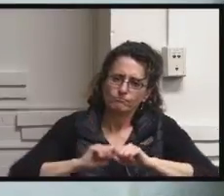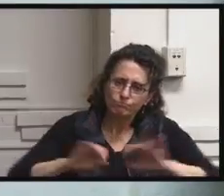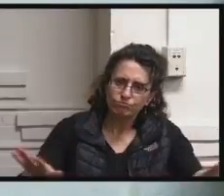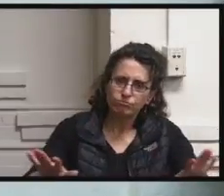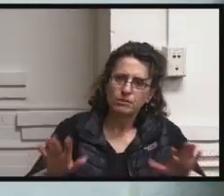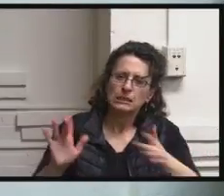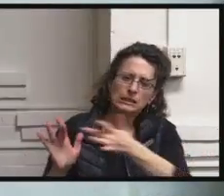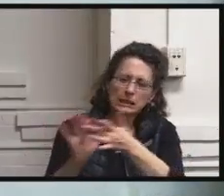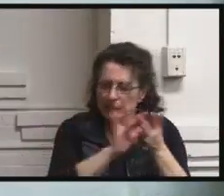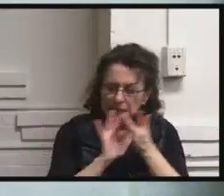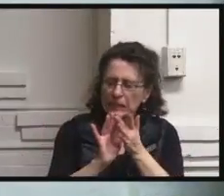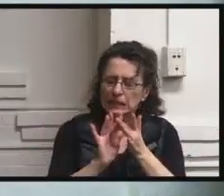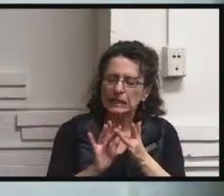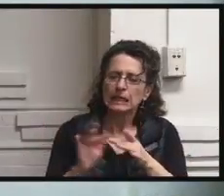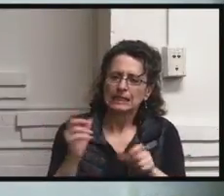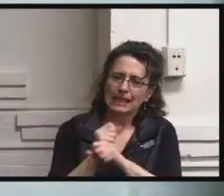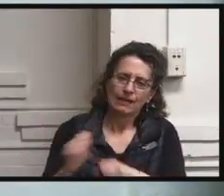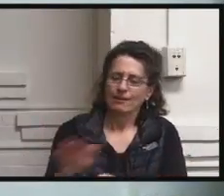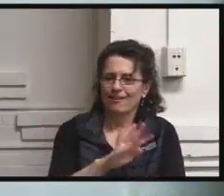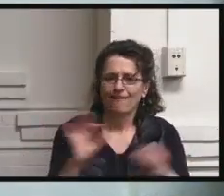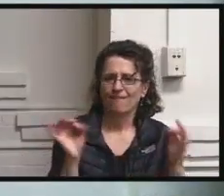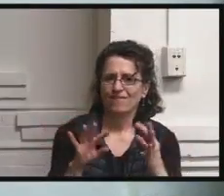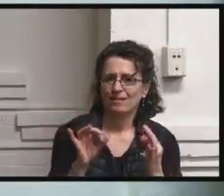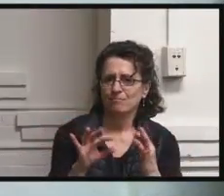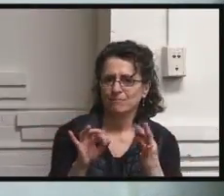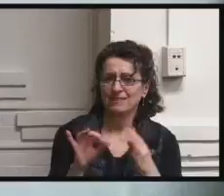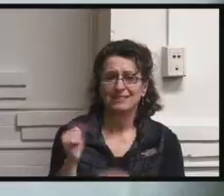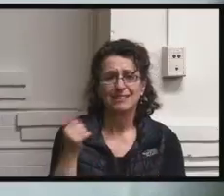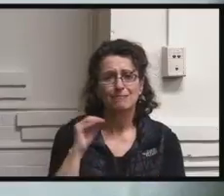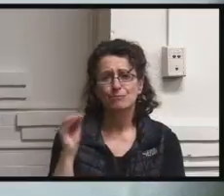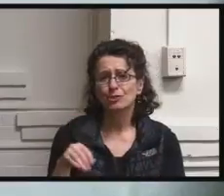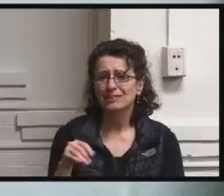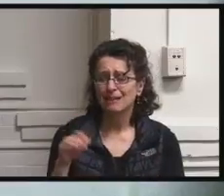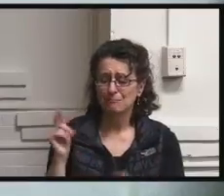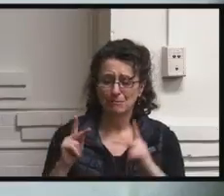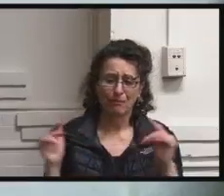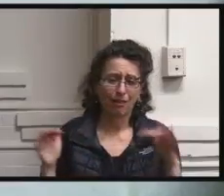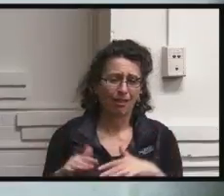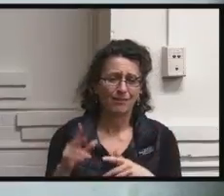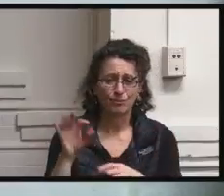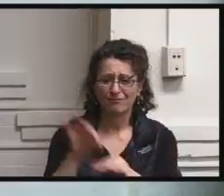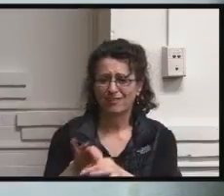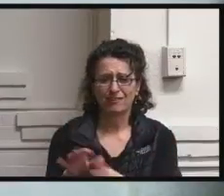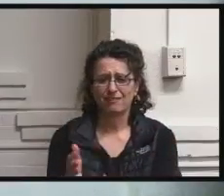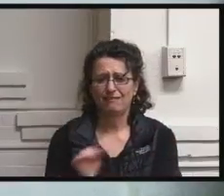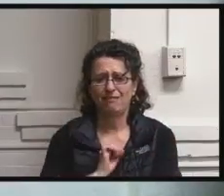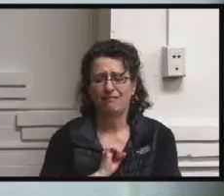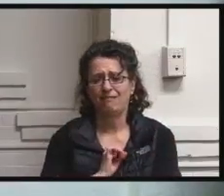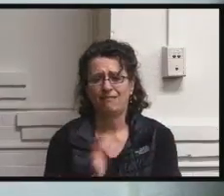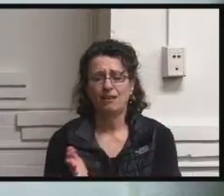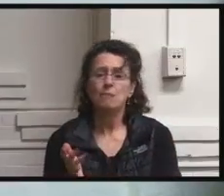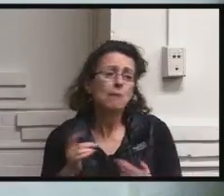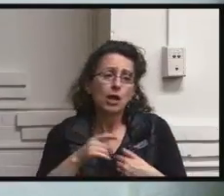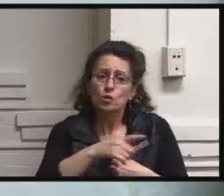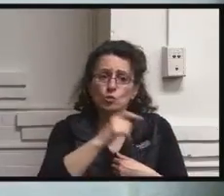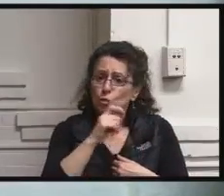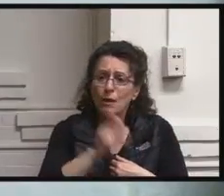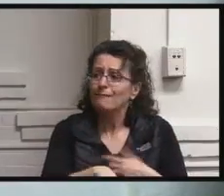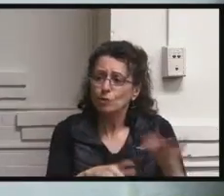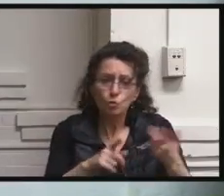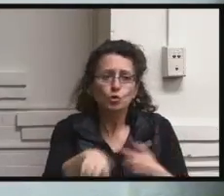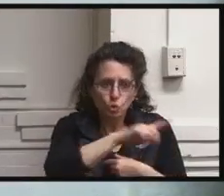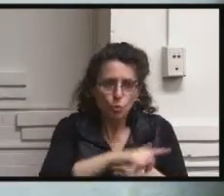the information. But if you know what you think, you don't even have to ask what people think, because go ahead with what you